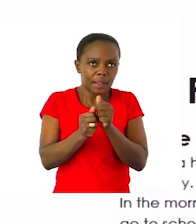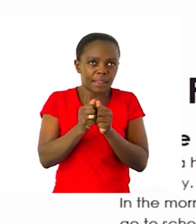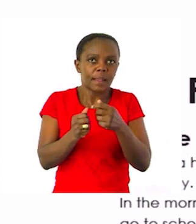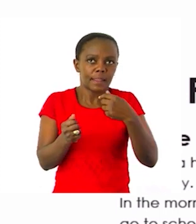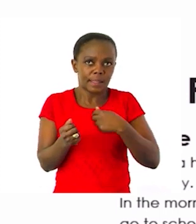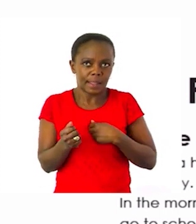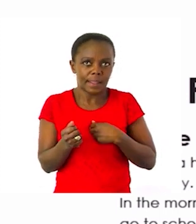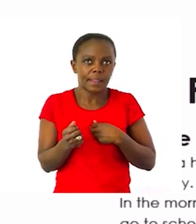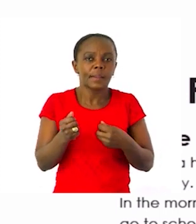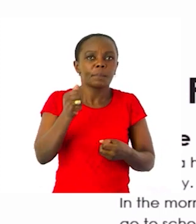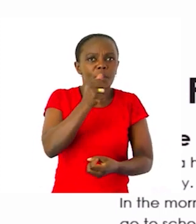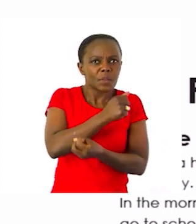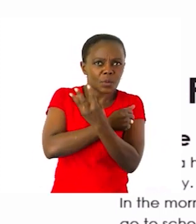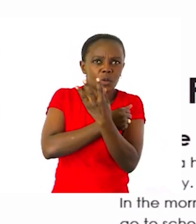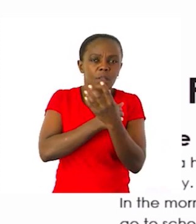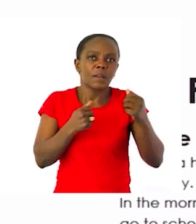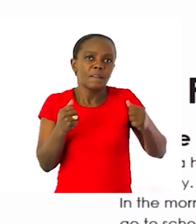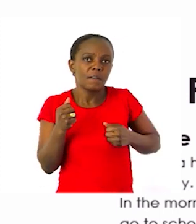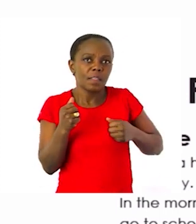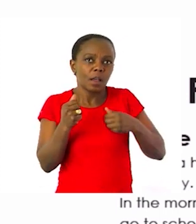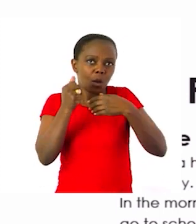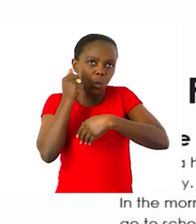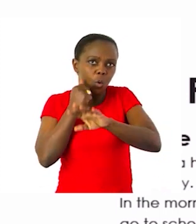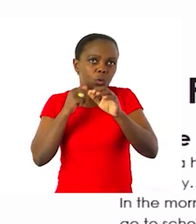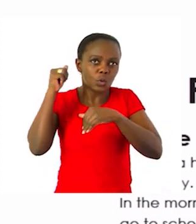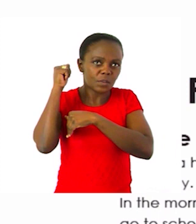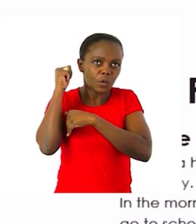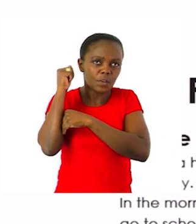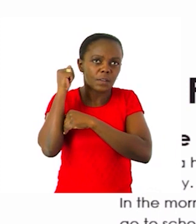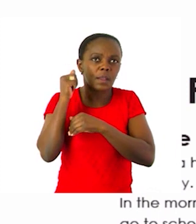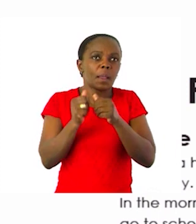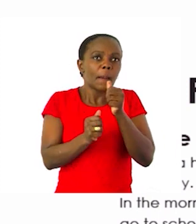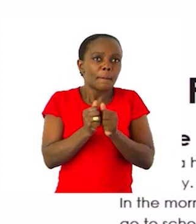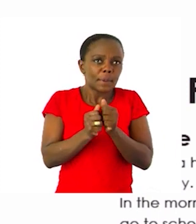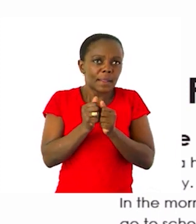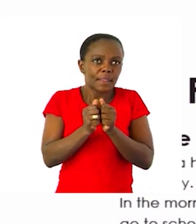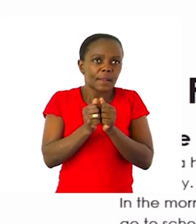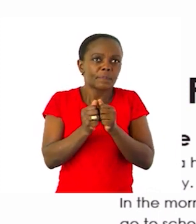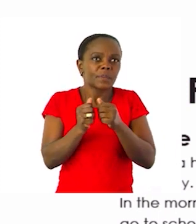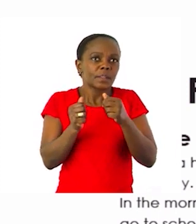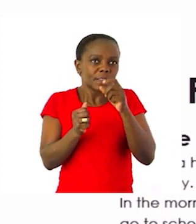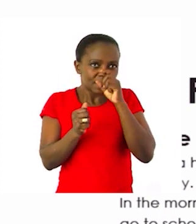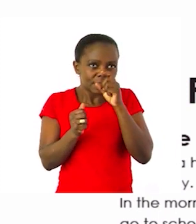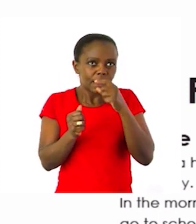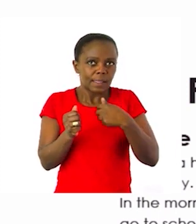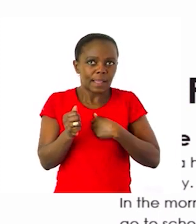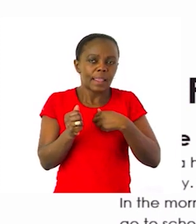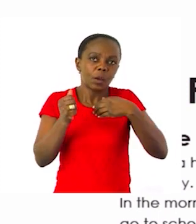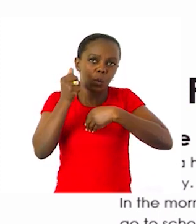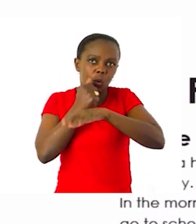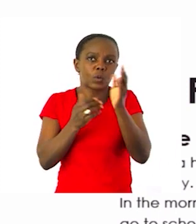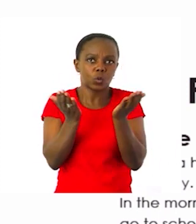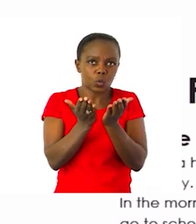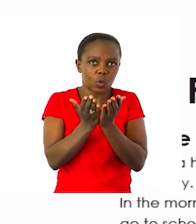my parents, my sister, my brother, and I. In the morning, my father goes to his